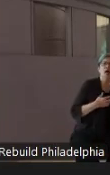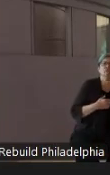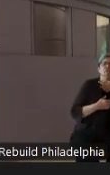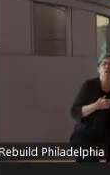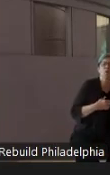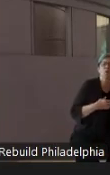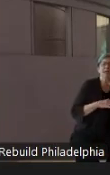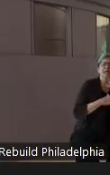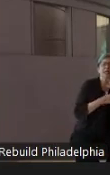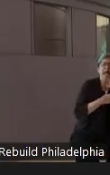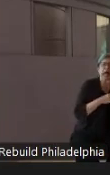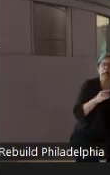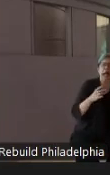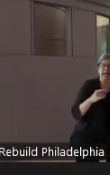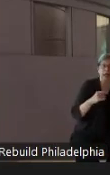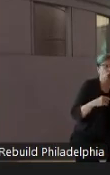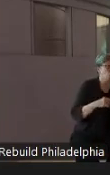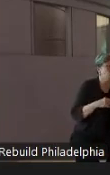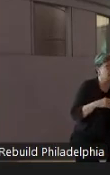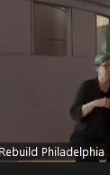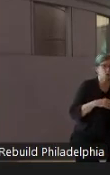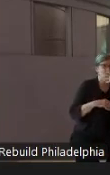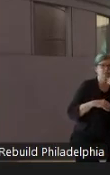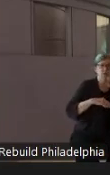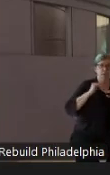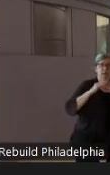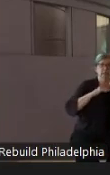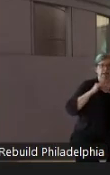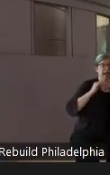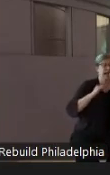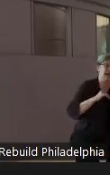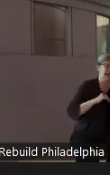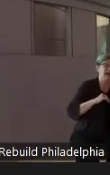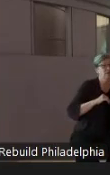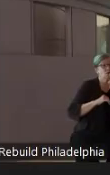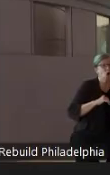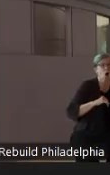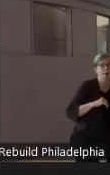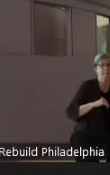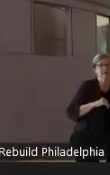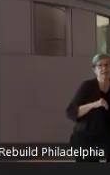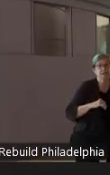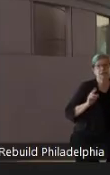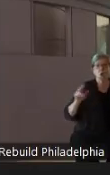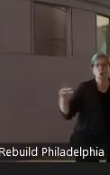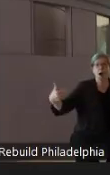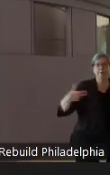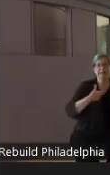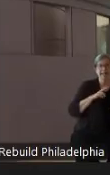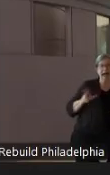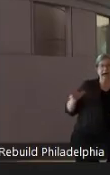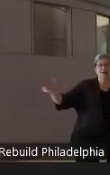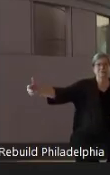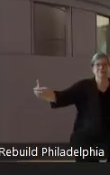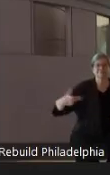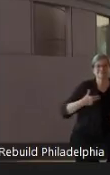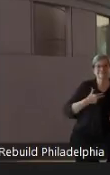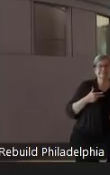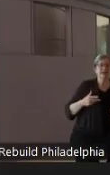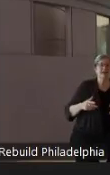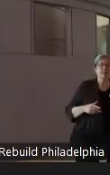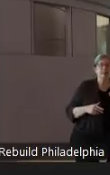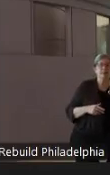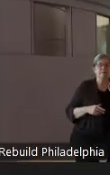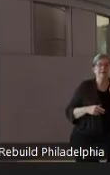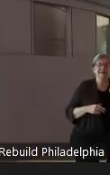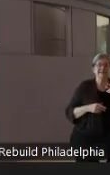lighting because it looks like it's going to be a very beautiful building, and there are buses that come up and down that location. There's a bus